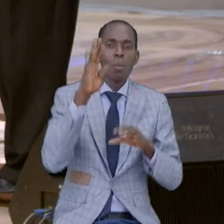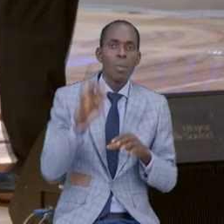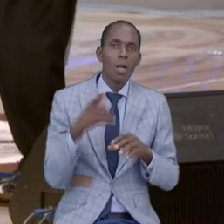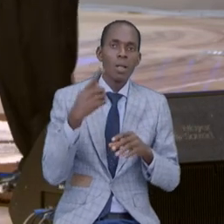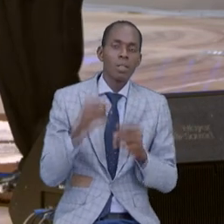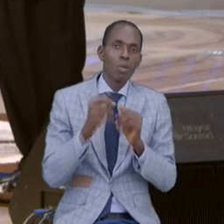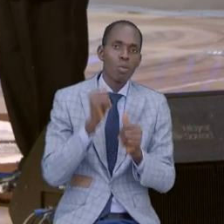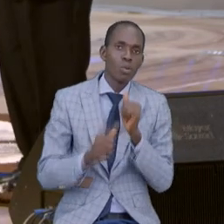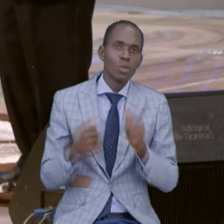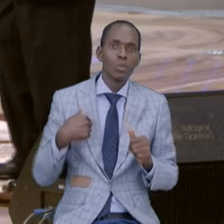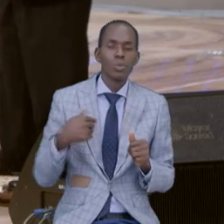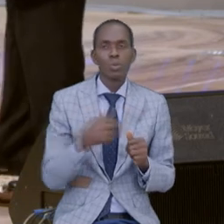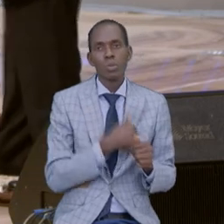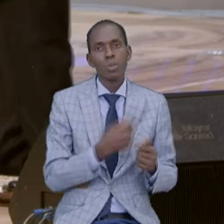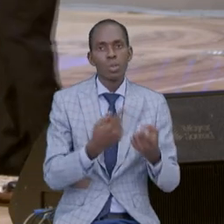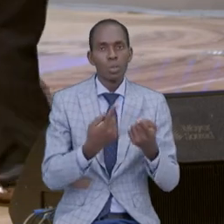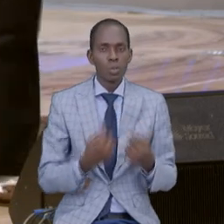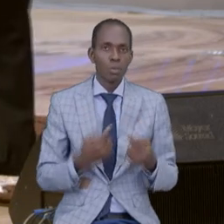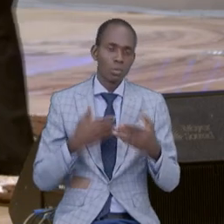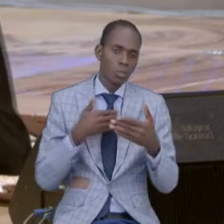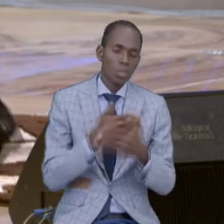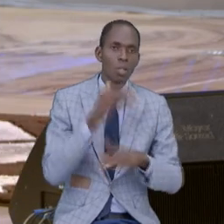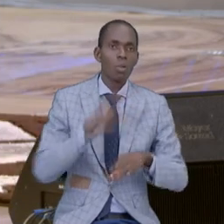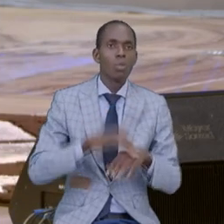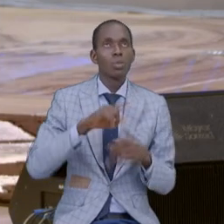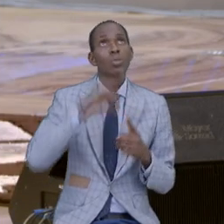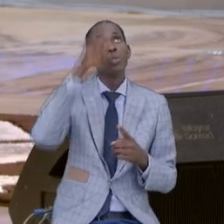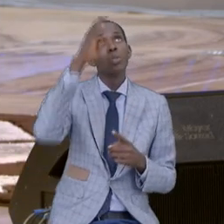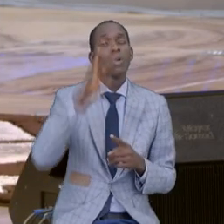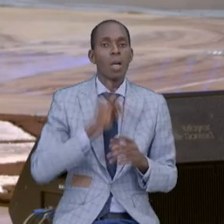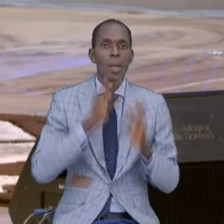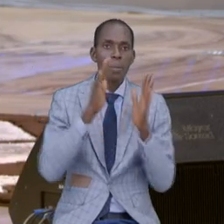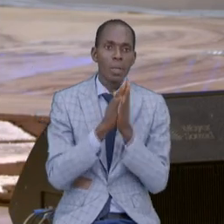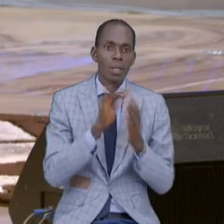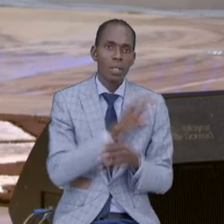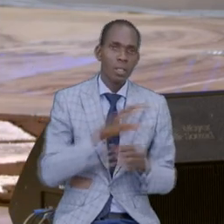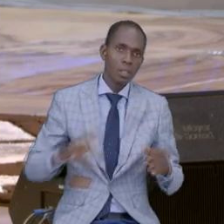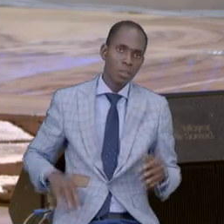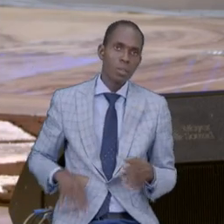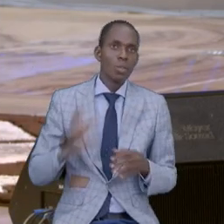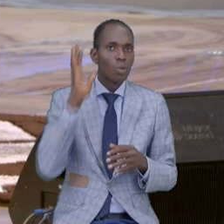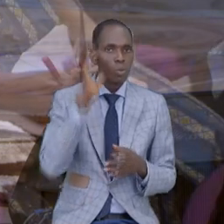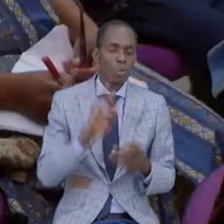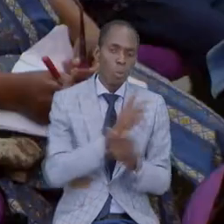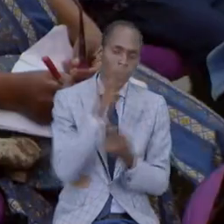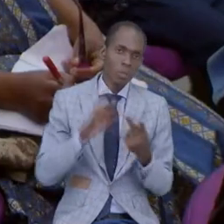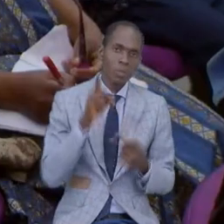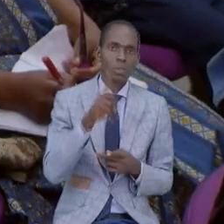were drawn nigh unto God. I pray Christ will perfect